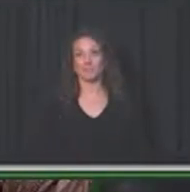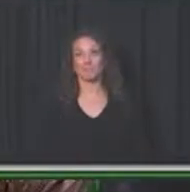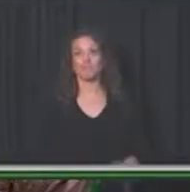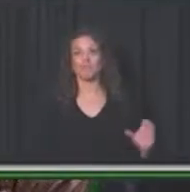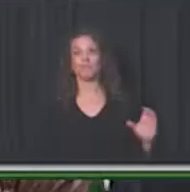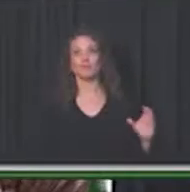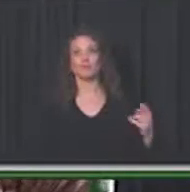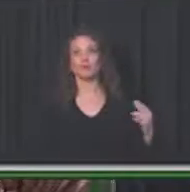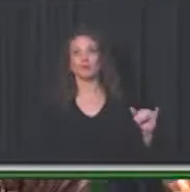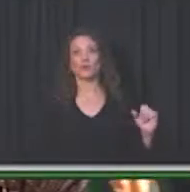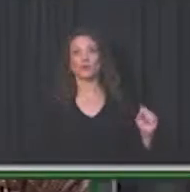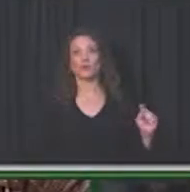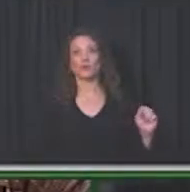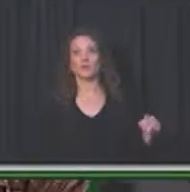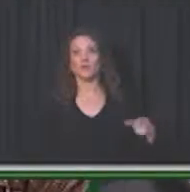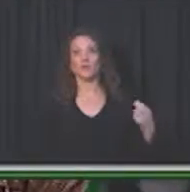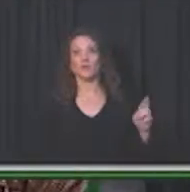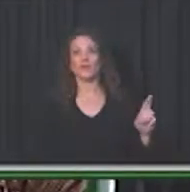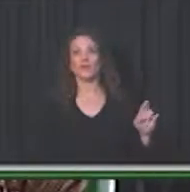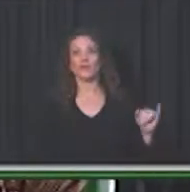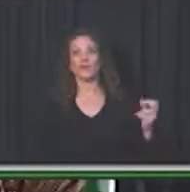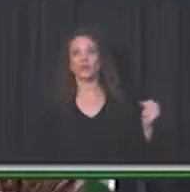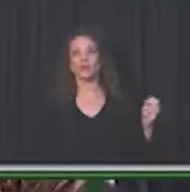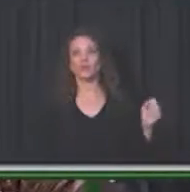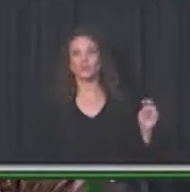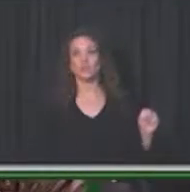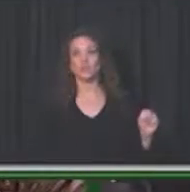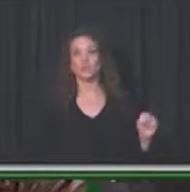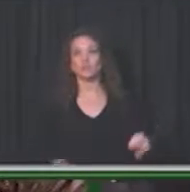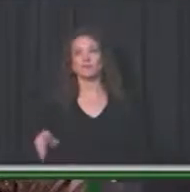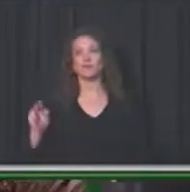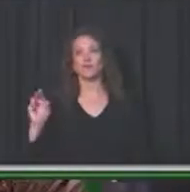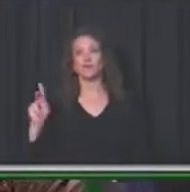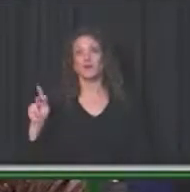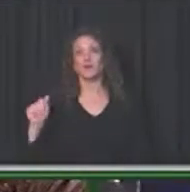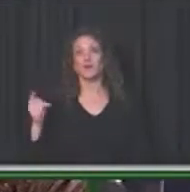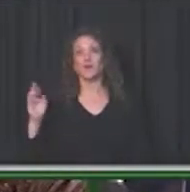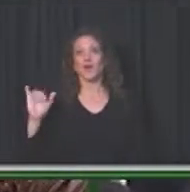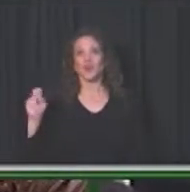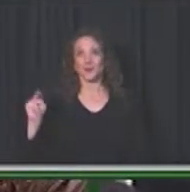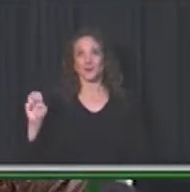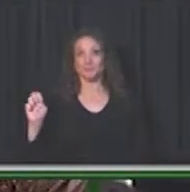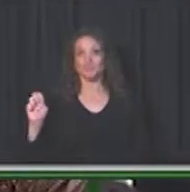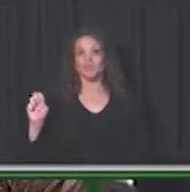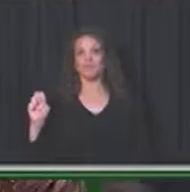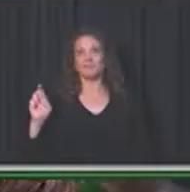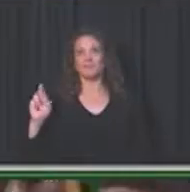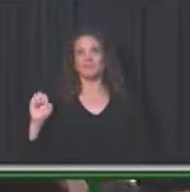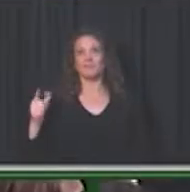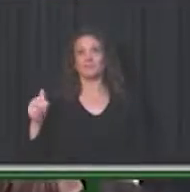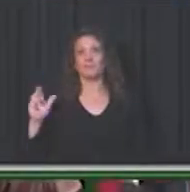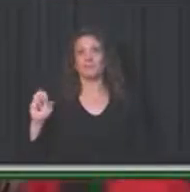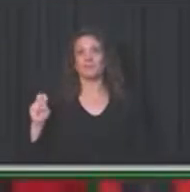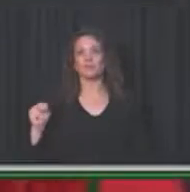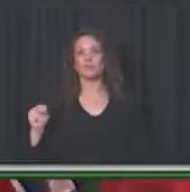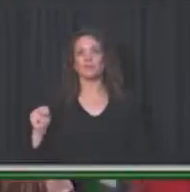Christopher Johnson. Catherine Rogerson. Giovanni